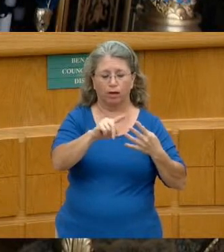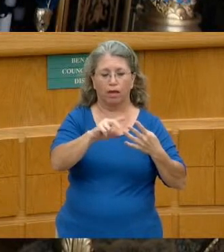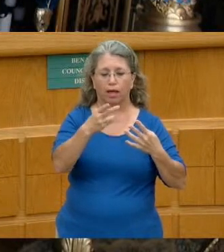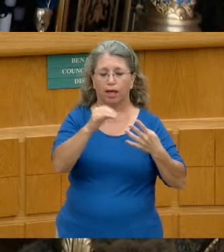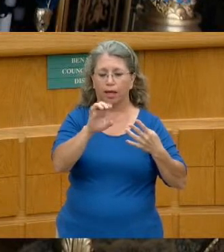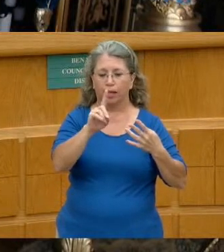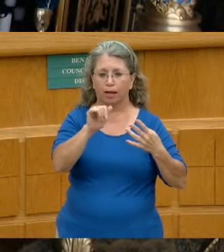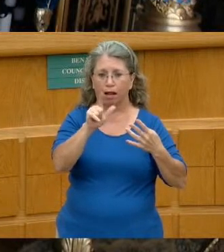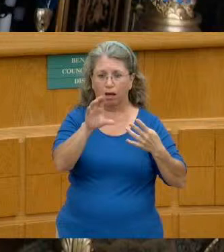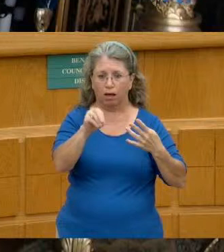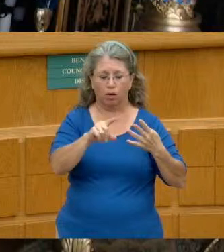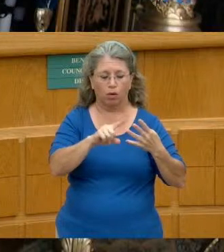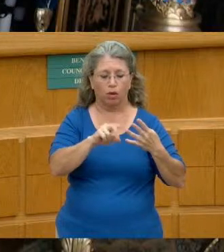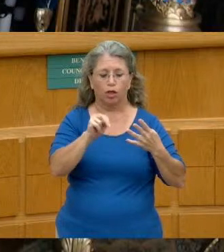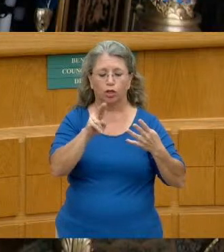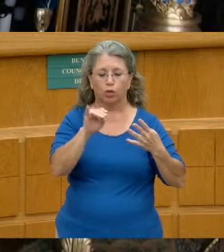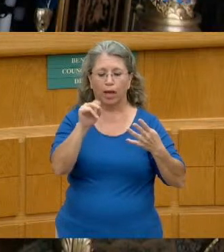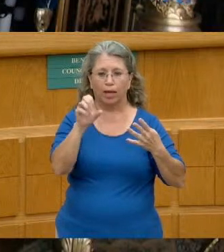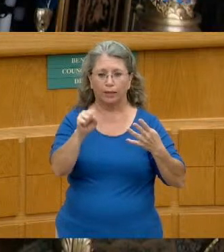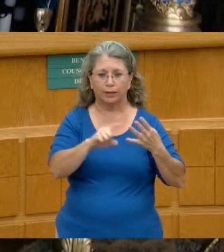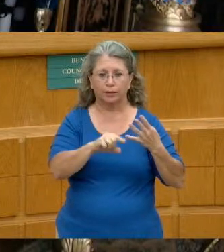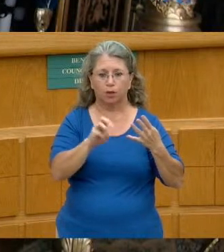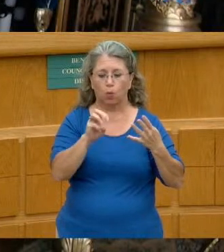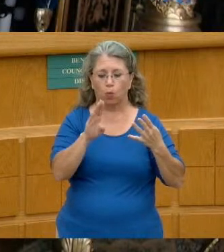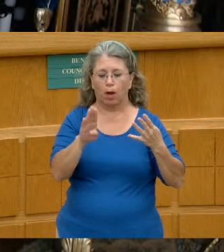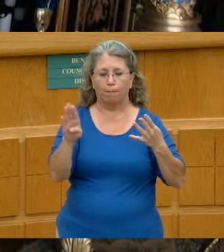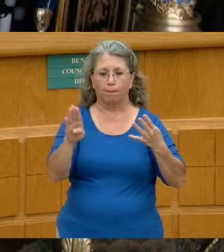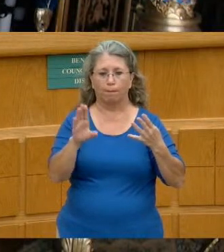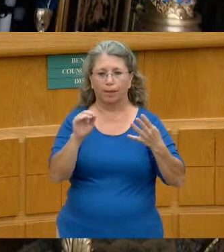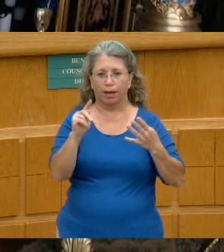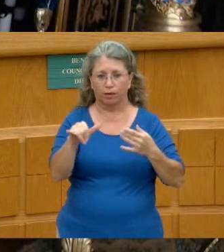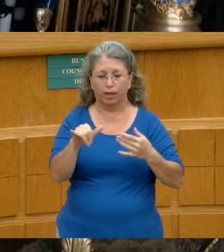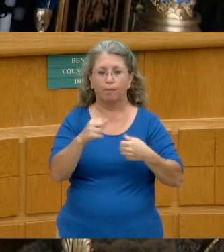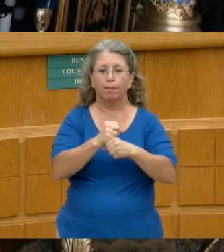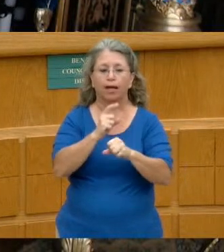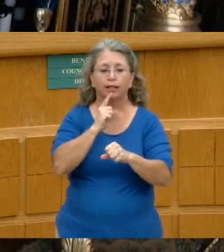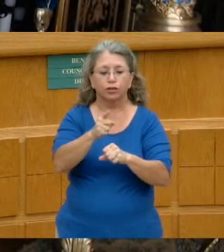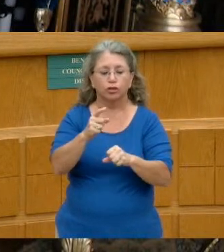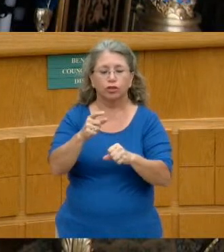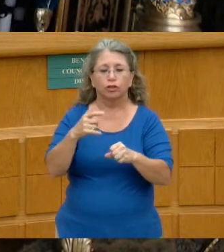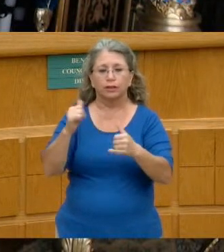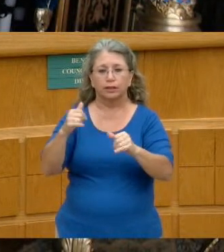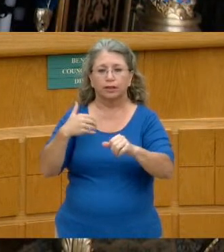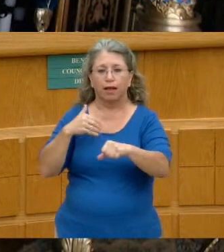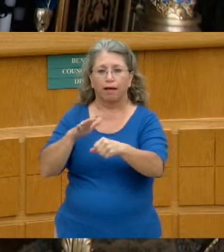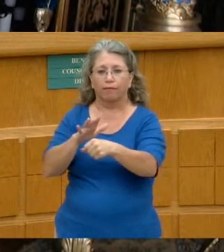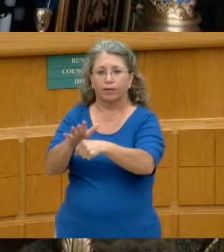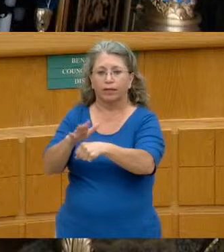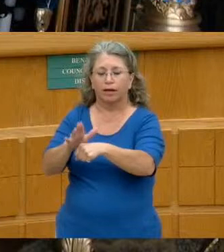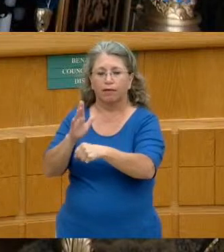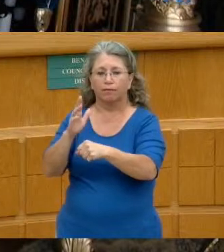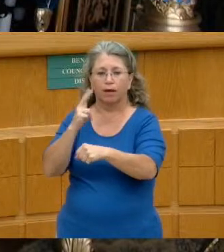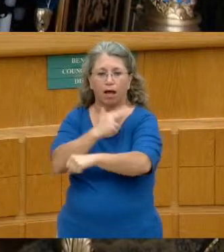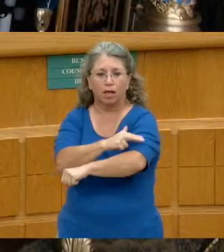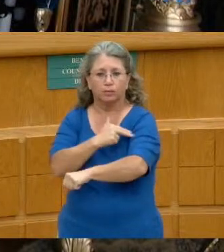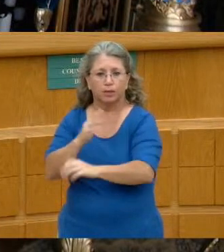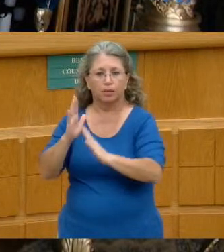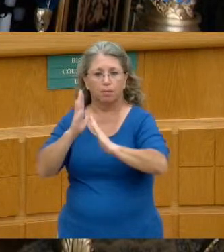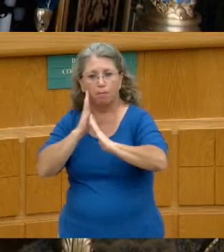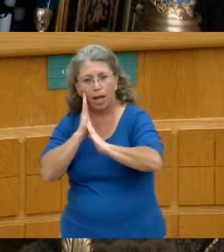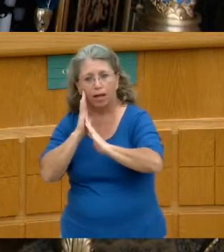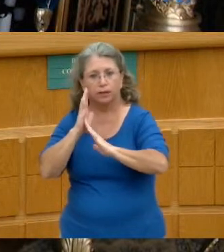Webb counties, to ensure that hospital bed availability for COVID-19 patients in these communities would